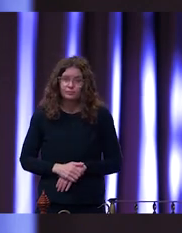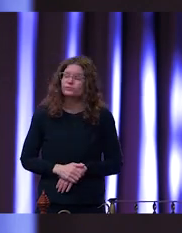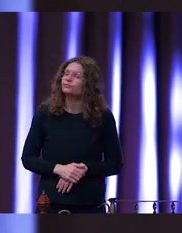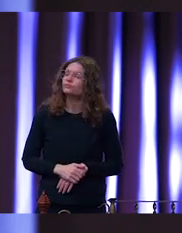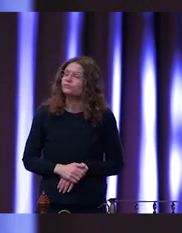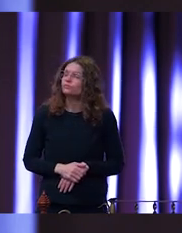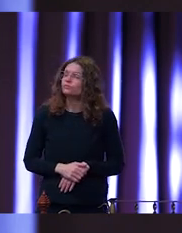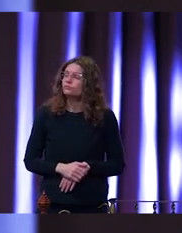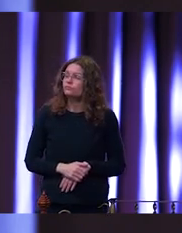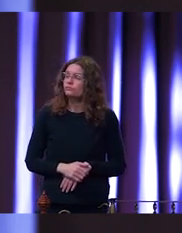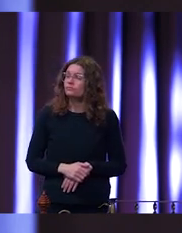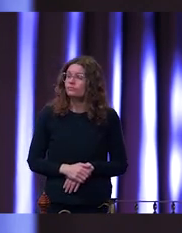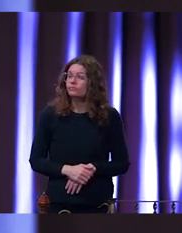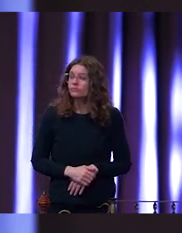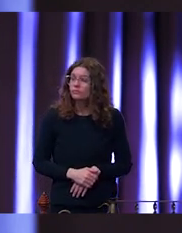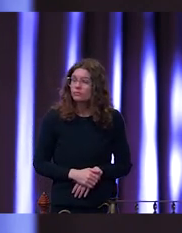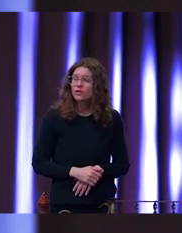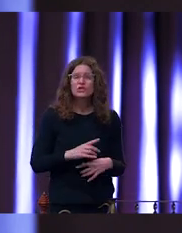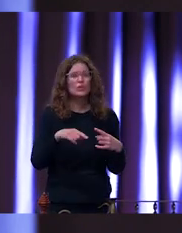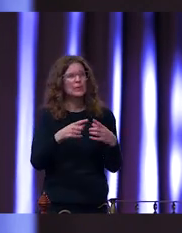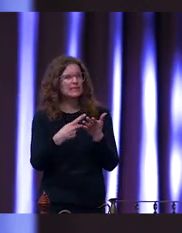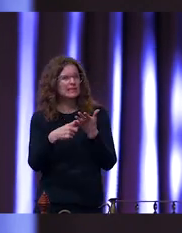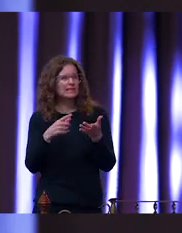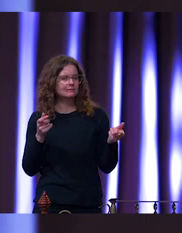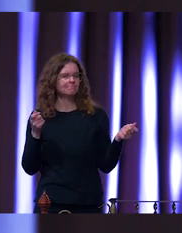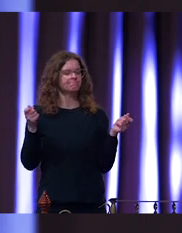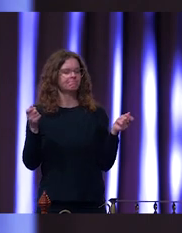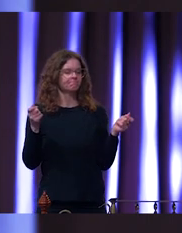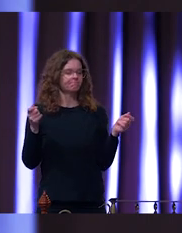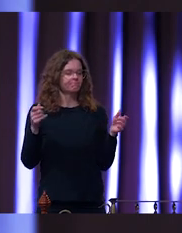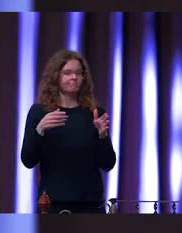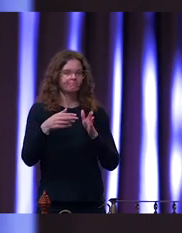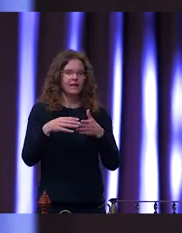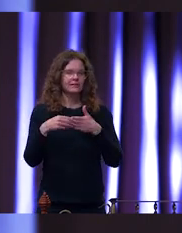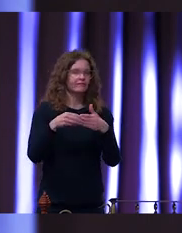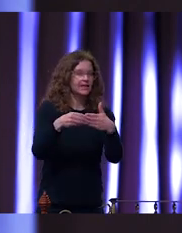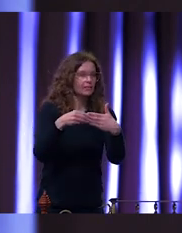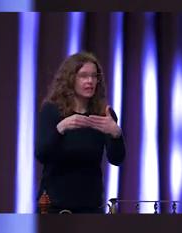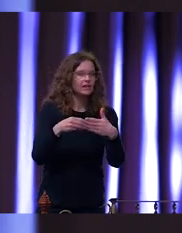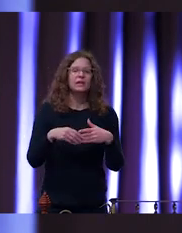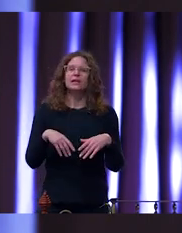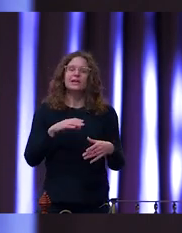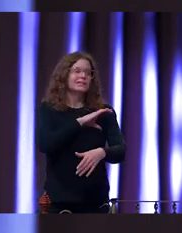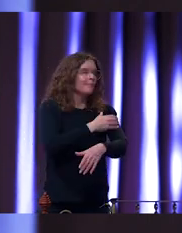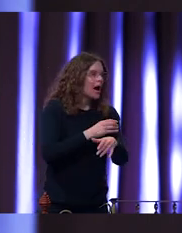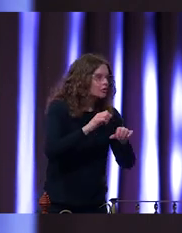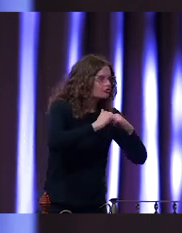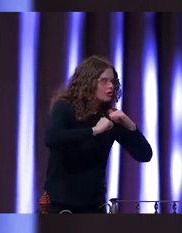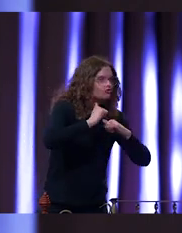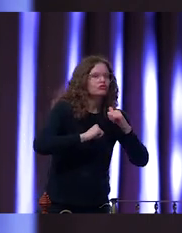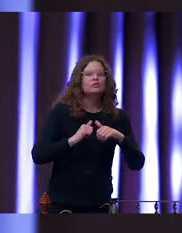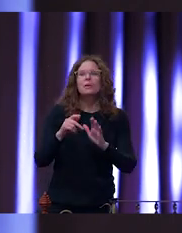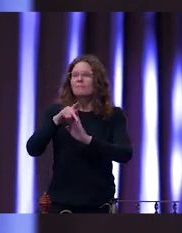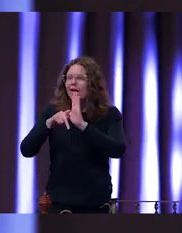shift, it's really thinking about history, power structures, systems, policy, right? All of